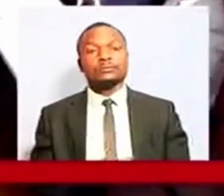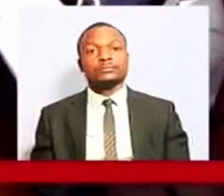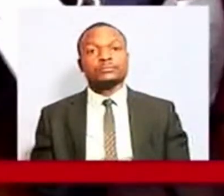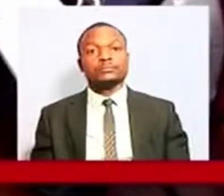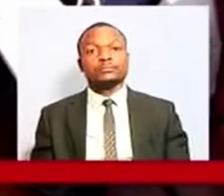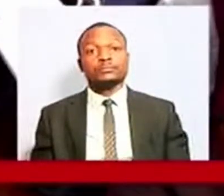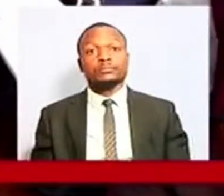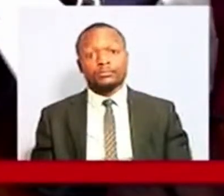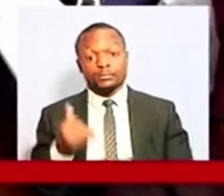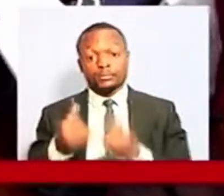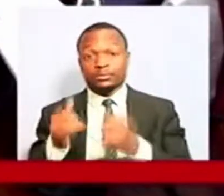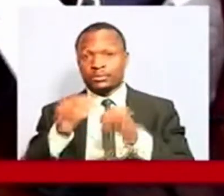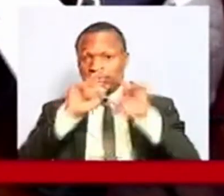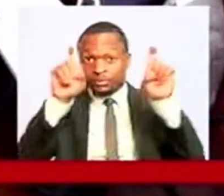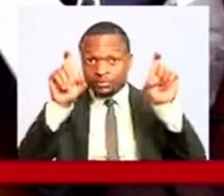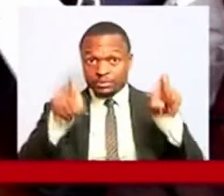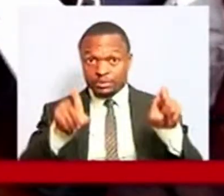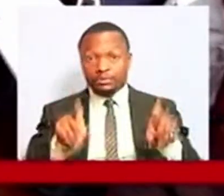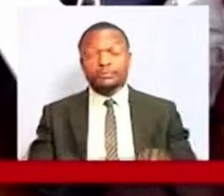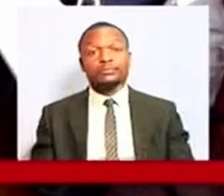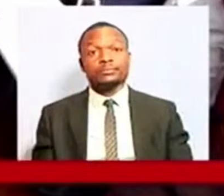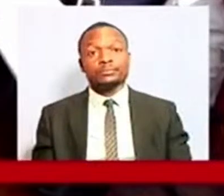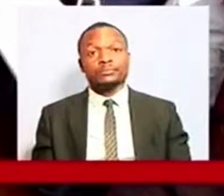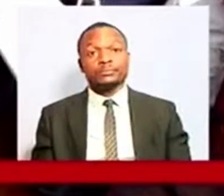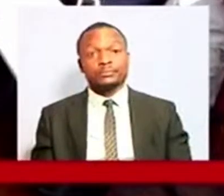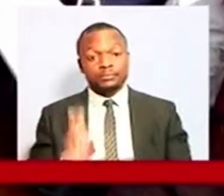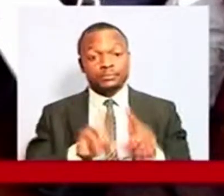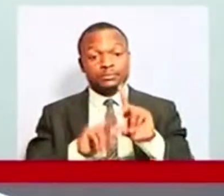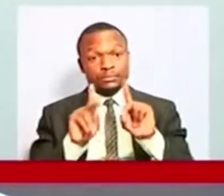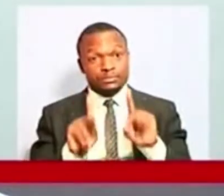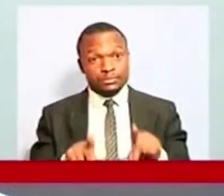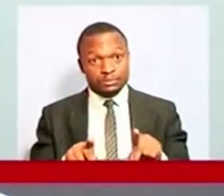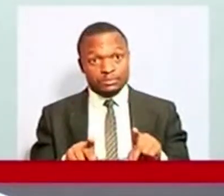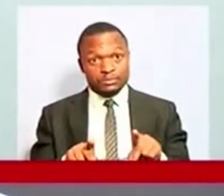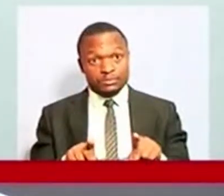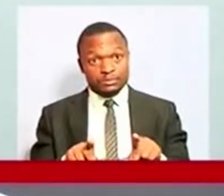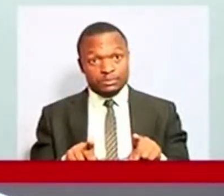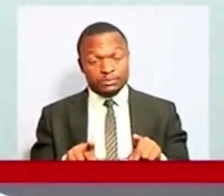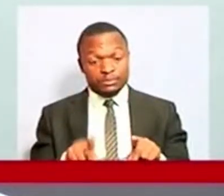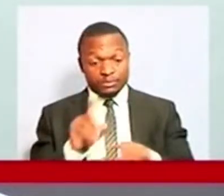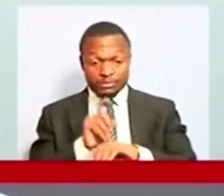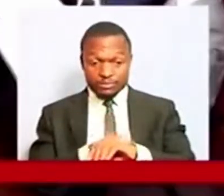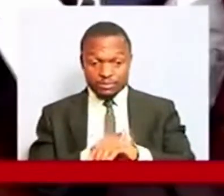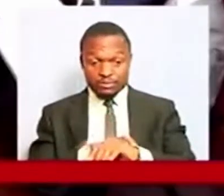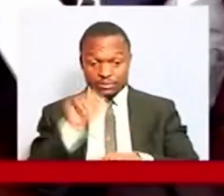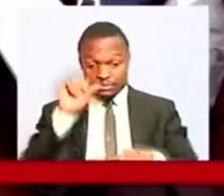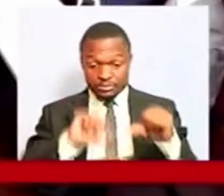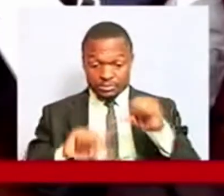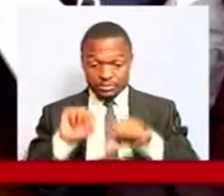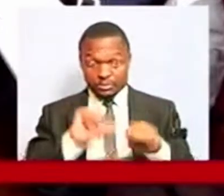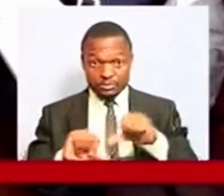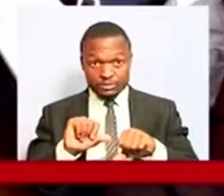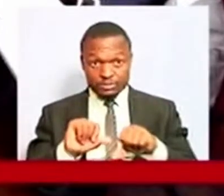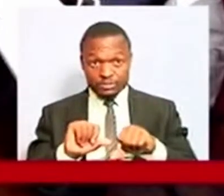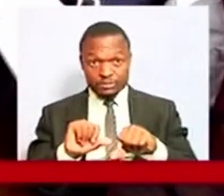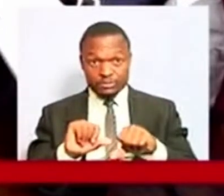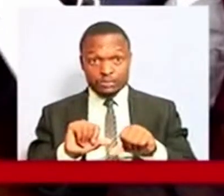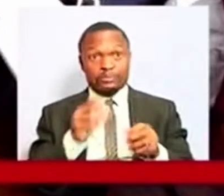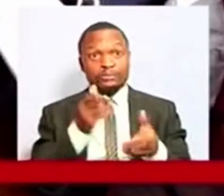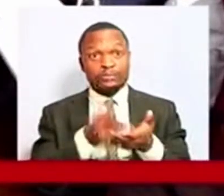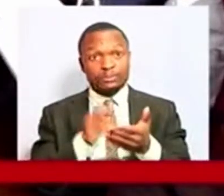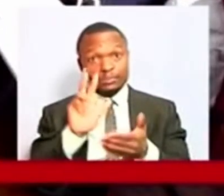The completion certificates? Chair, as at the time when audit was watched in this, it was